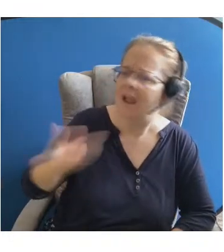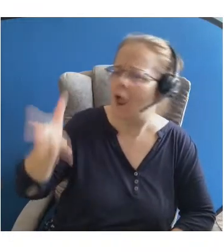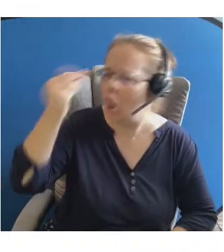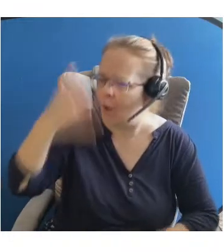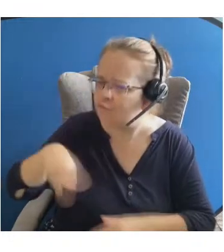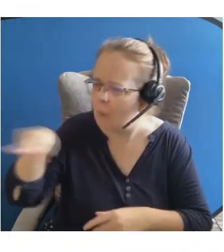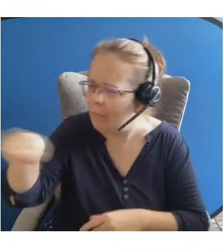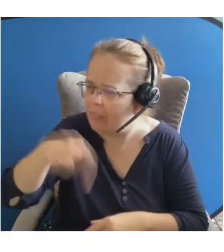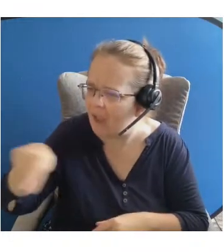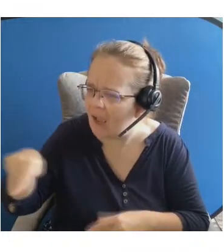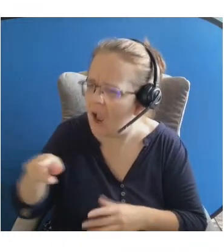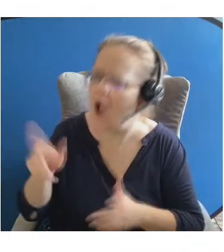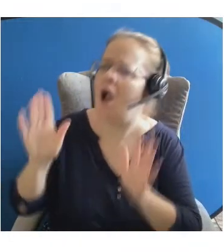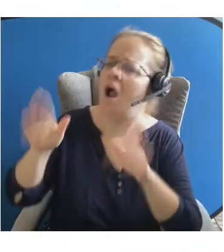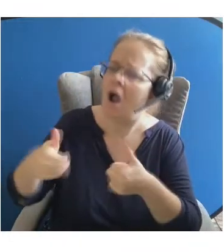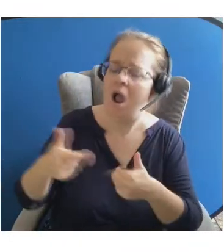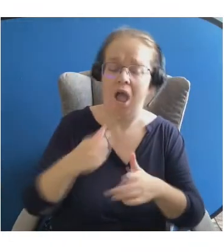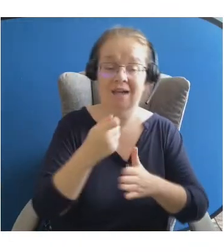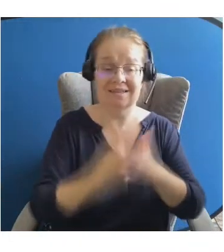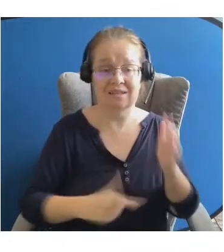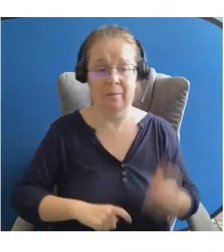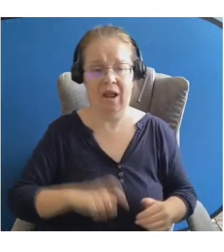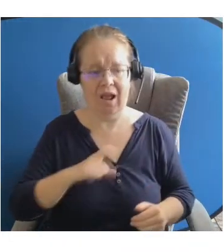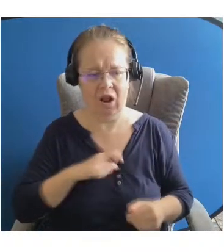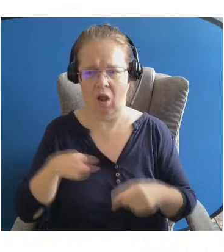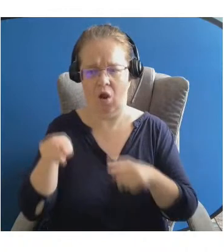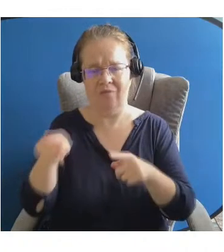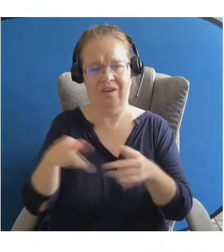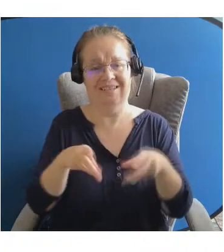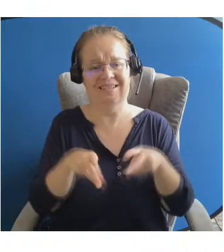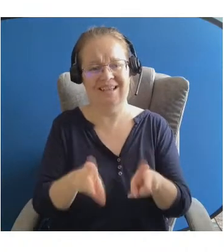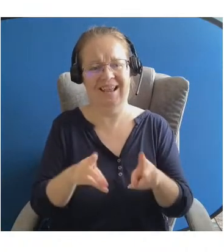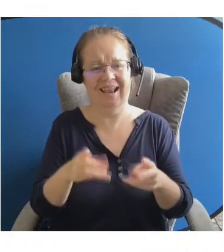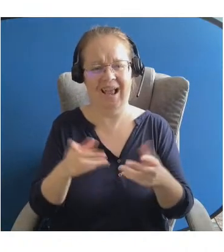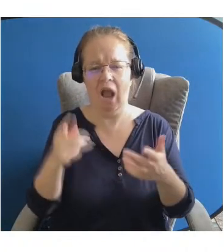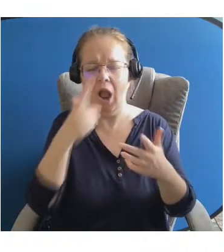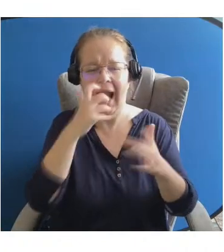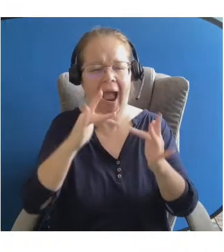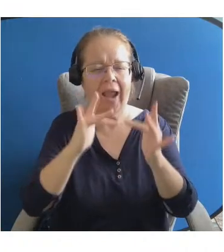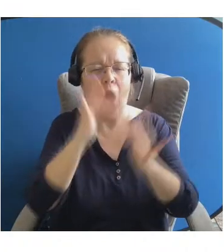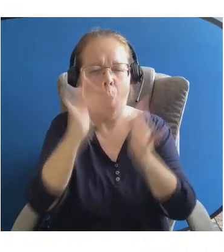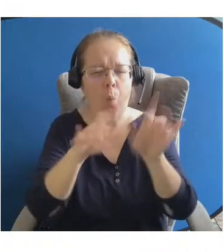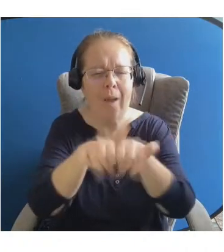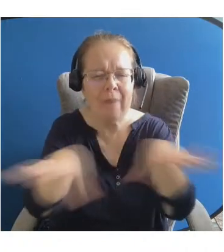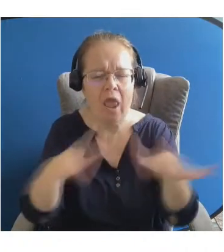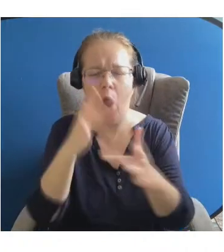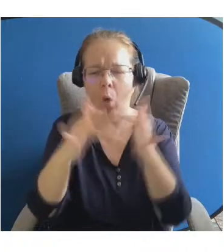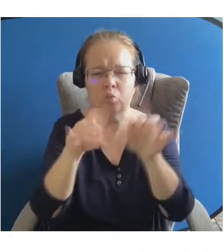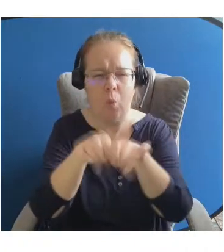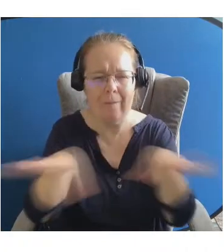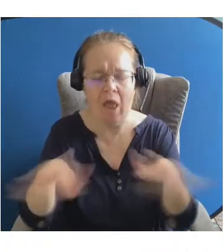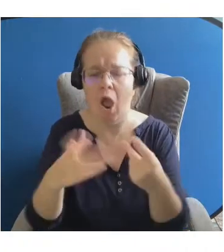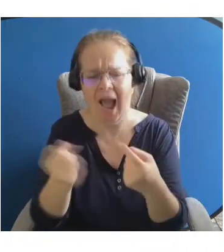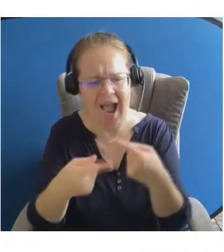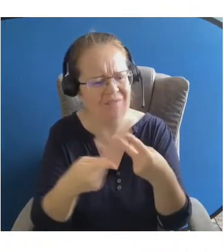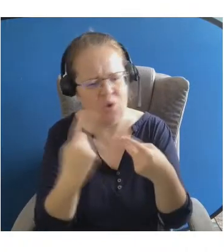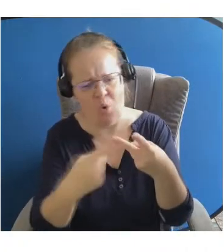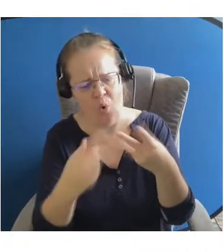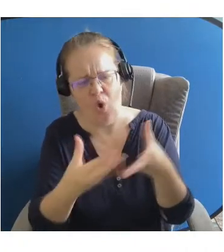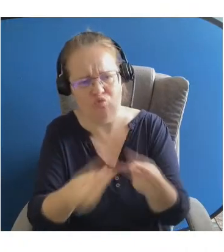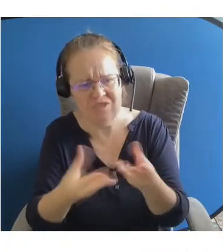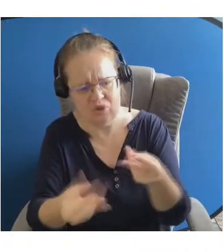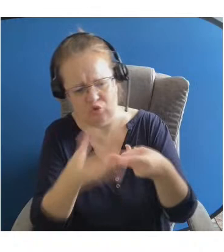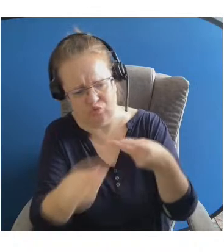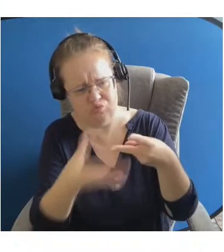Confident Scheme is great about hosting so many webinars, providing other resources online for employers